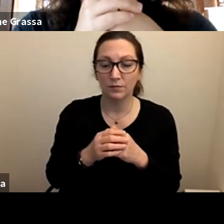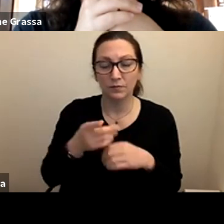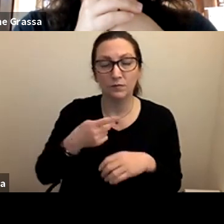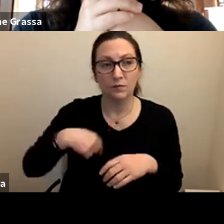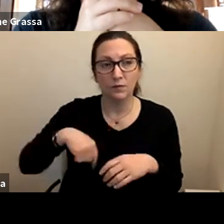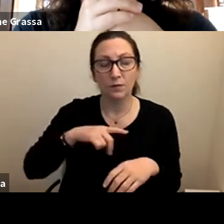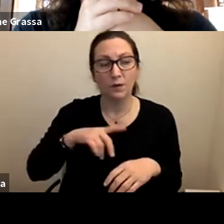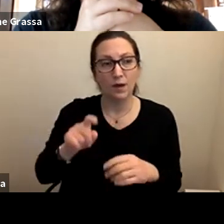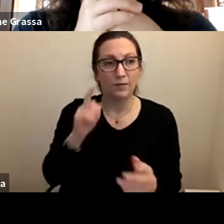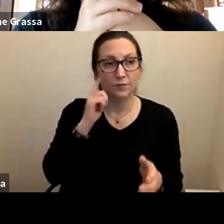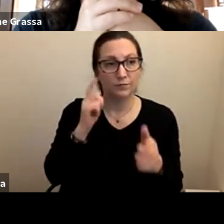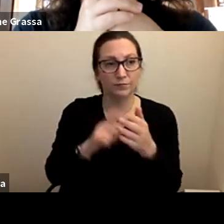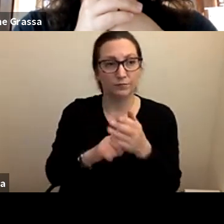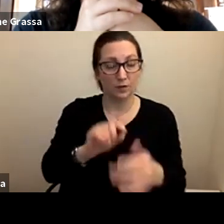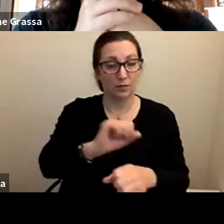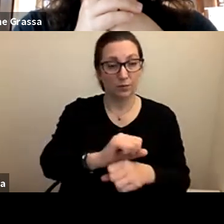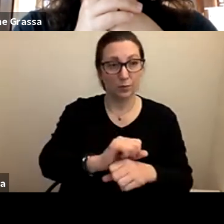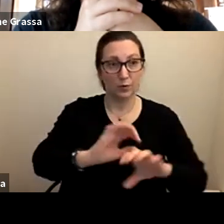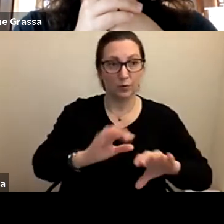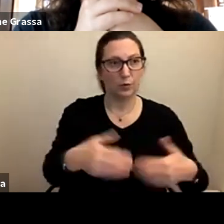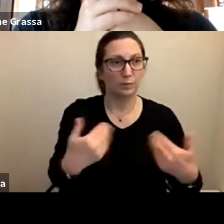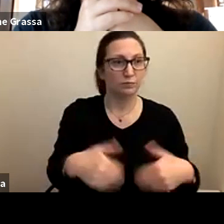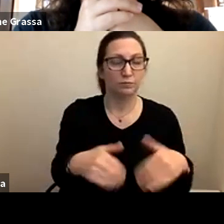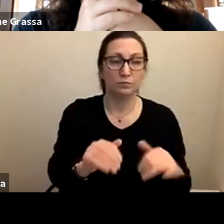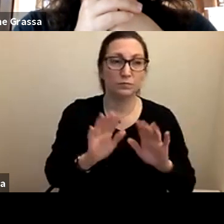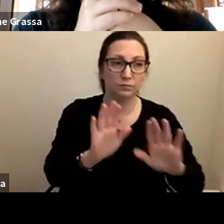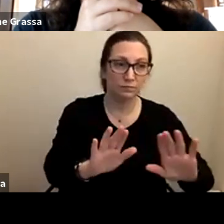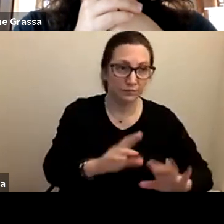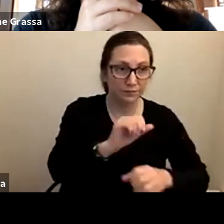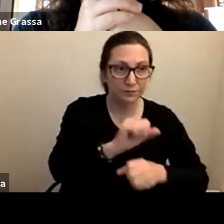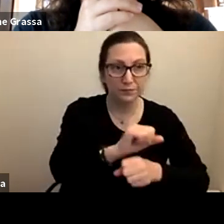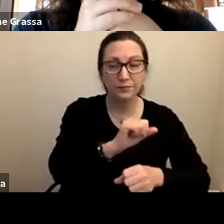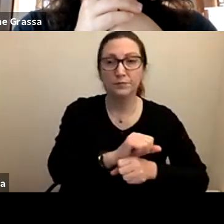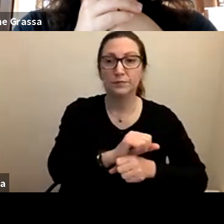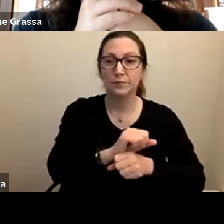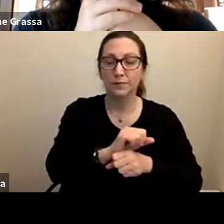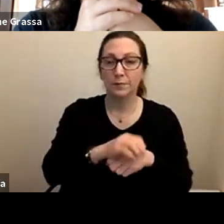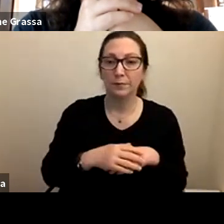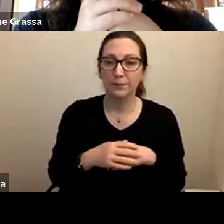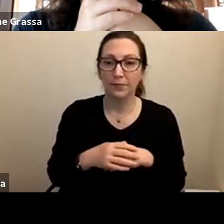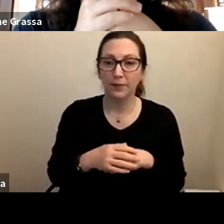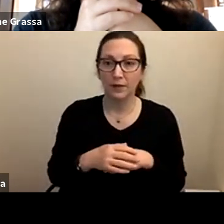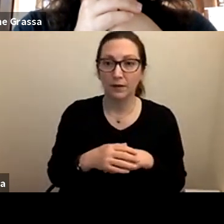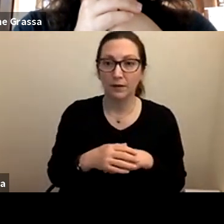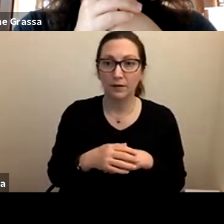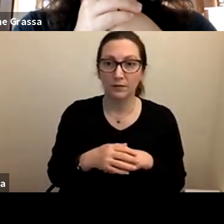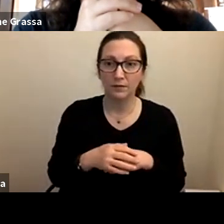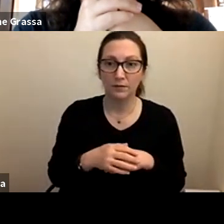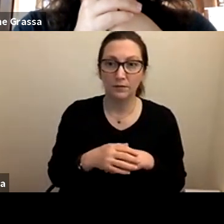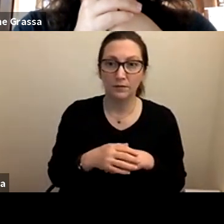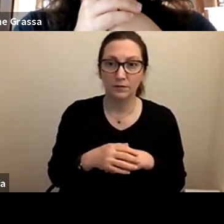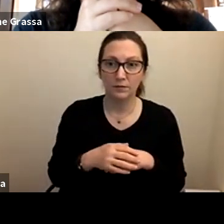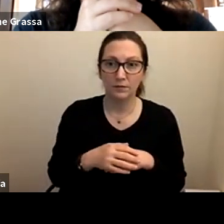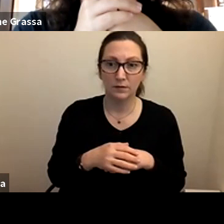really, in my mind, did a heck of a job in dealing with some very